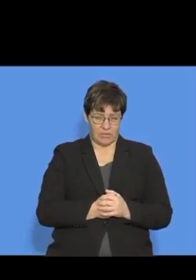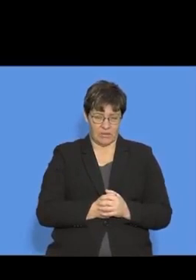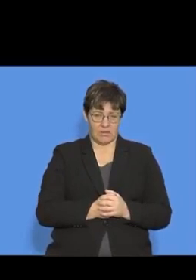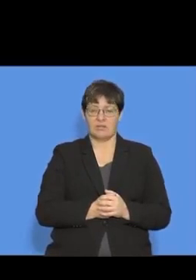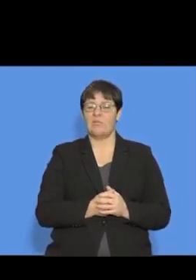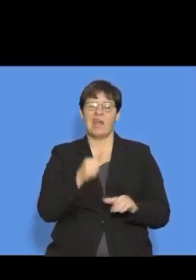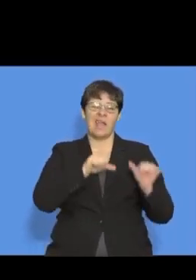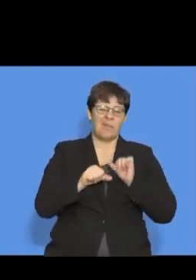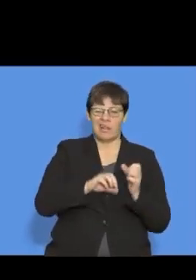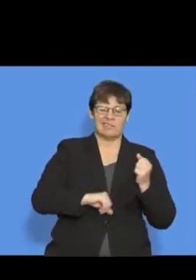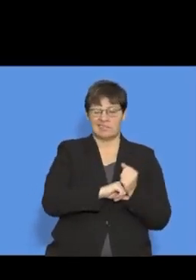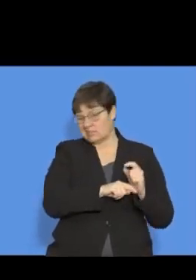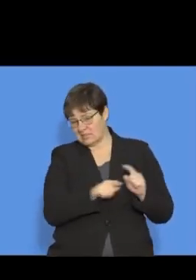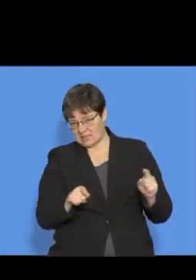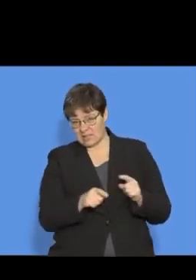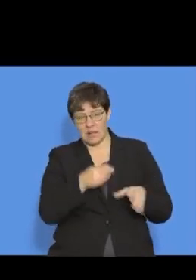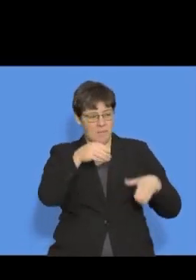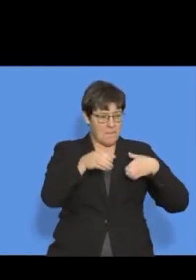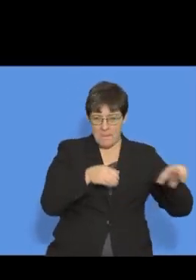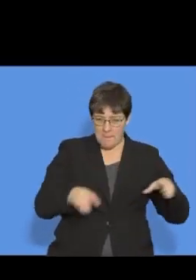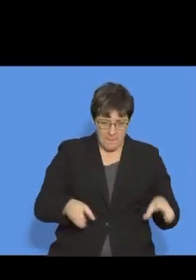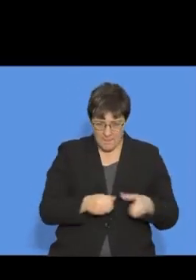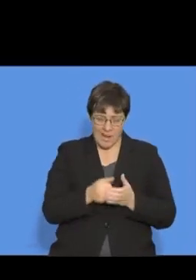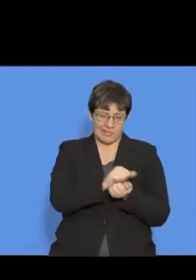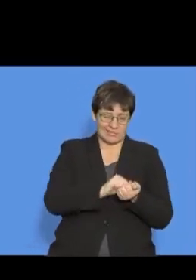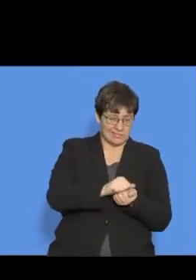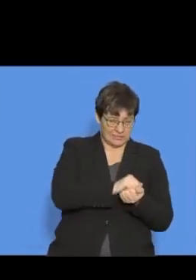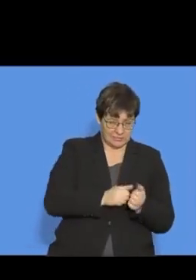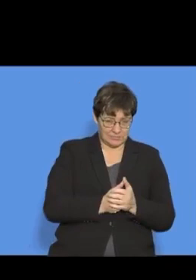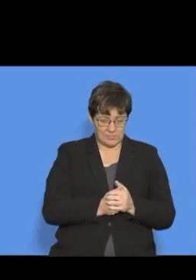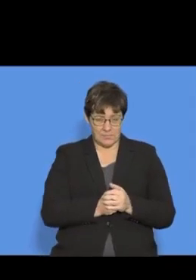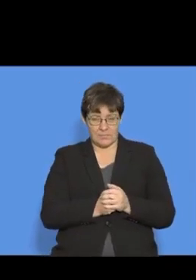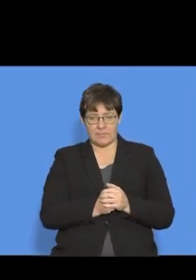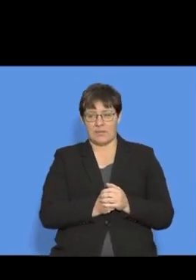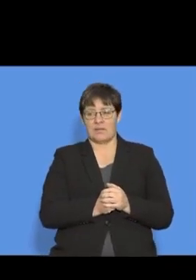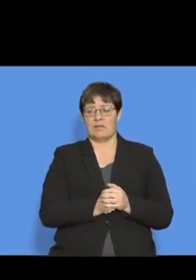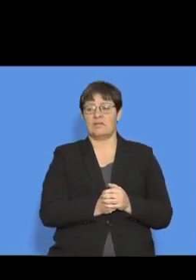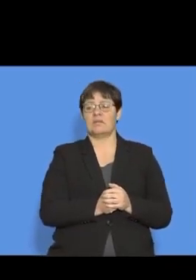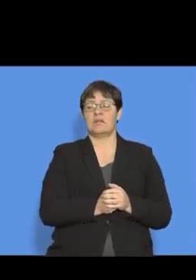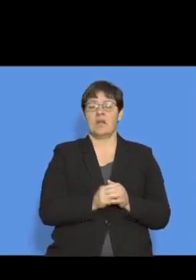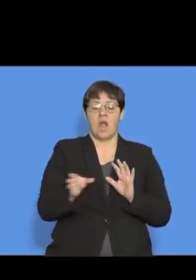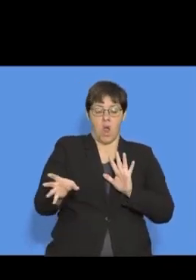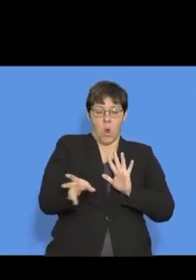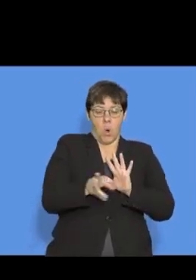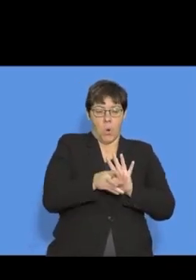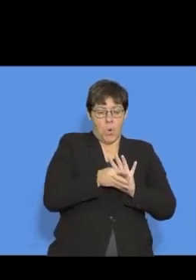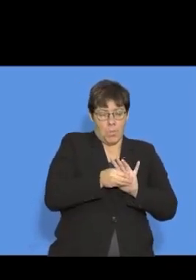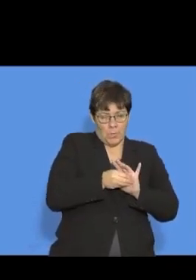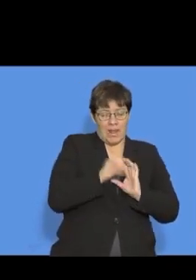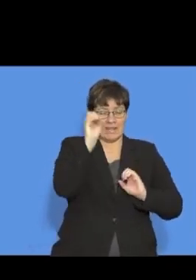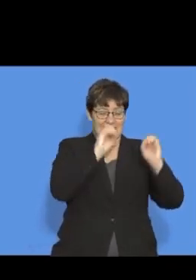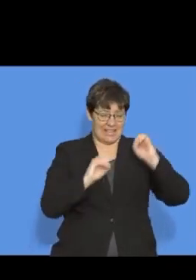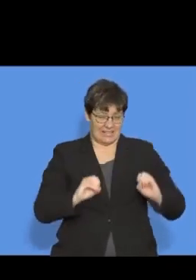by chemicals and by physically breaking them down, which includes chewing. And as I mentioned, we then need to